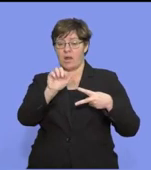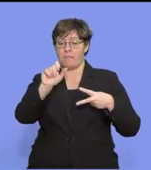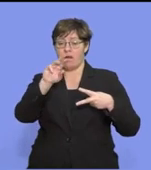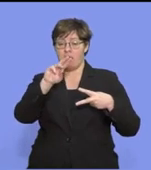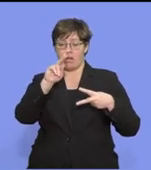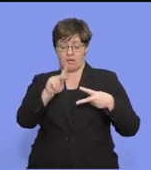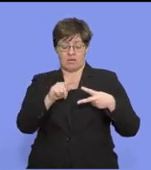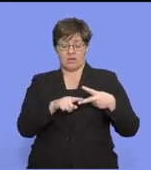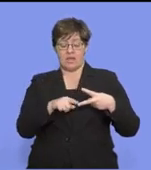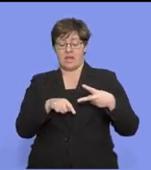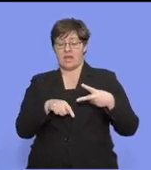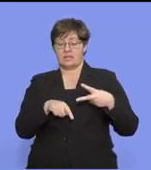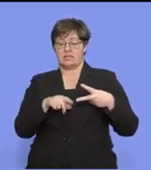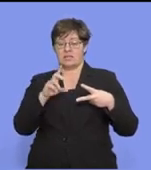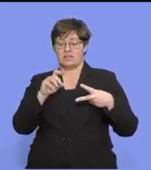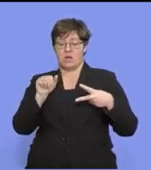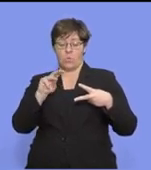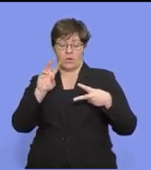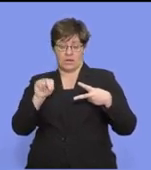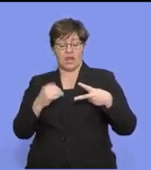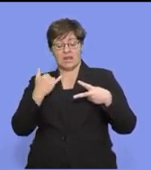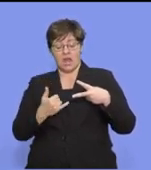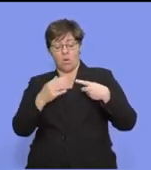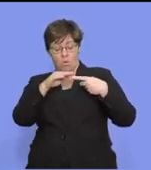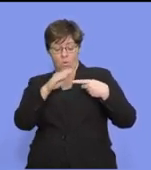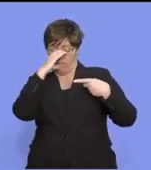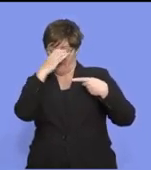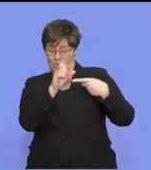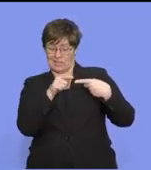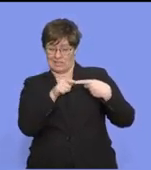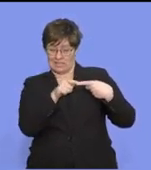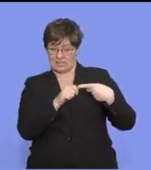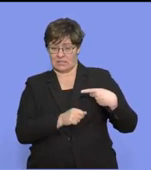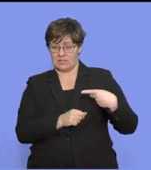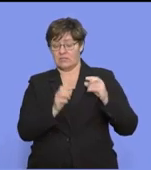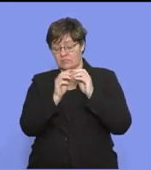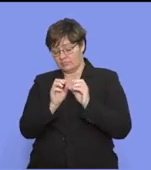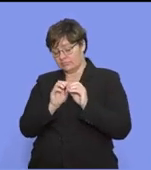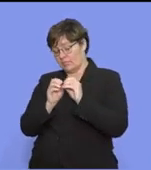Darwin and Lamarck. And for now, we're going to look specifically at the two aspects,